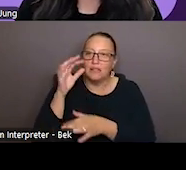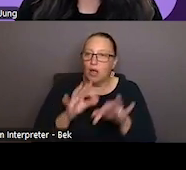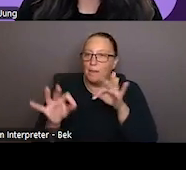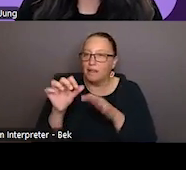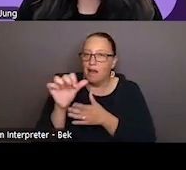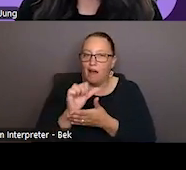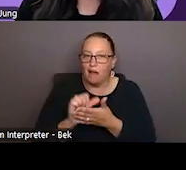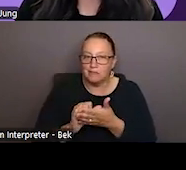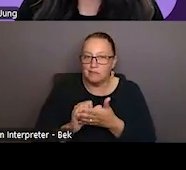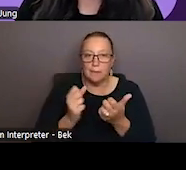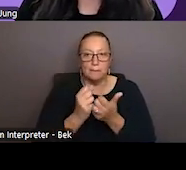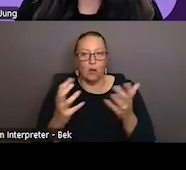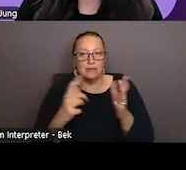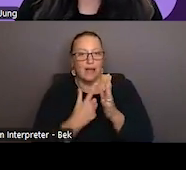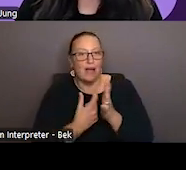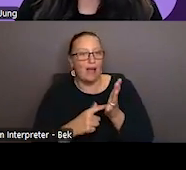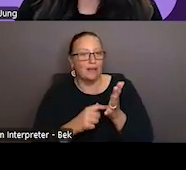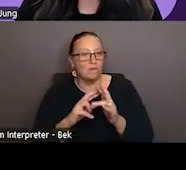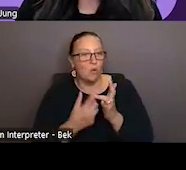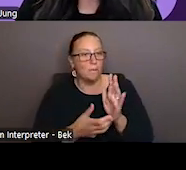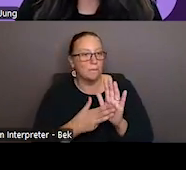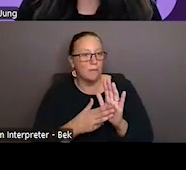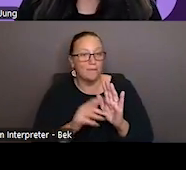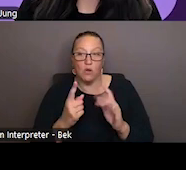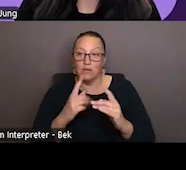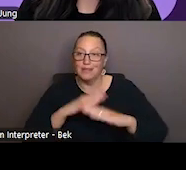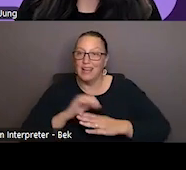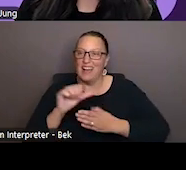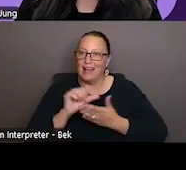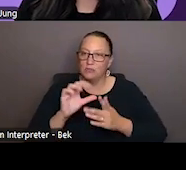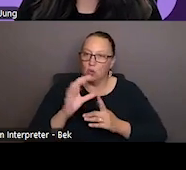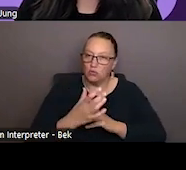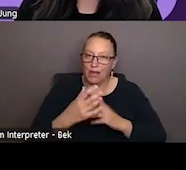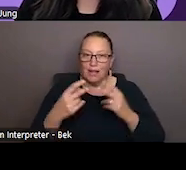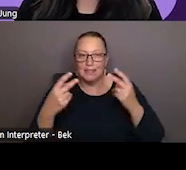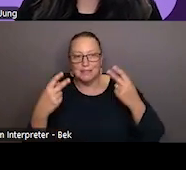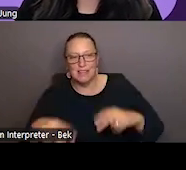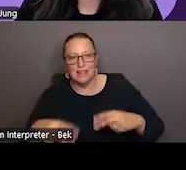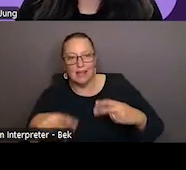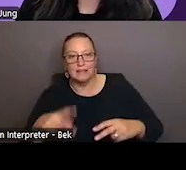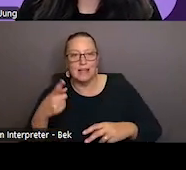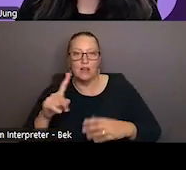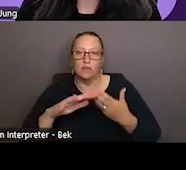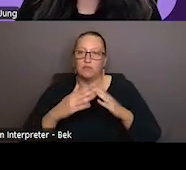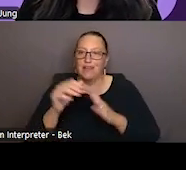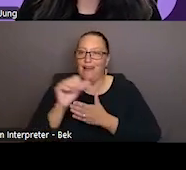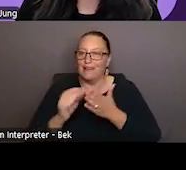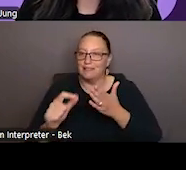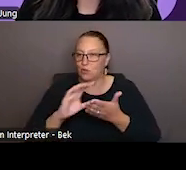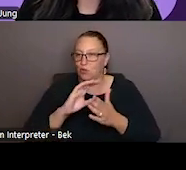arts, multi-art form, First Nations arts and culture, dance, and lastly, community arts and cultural